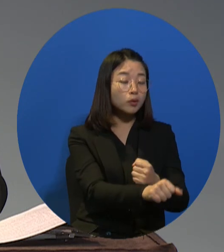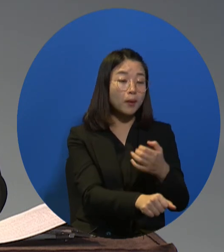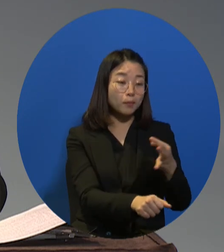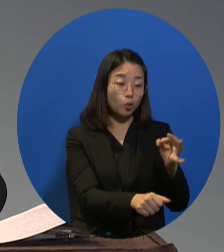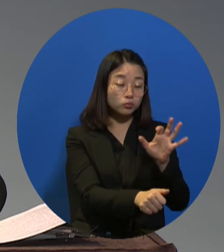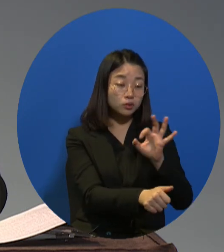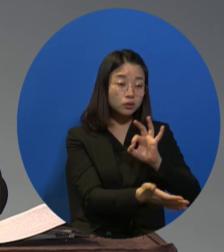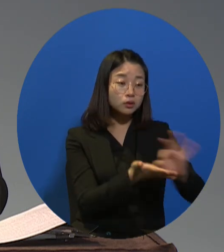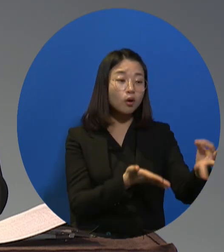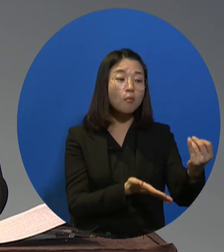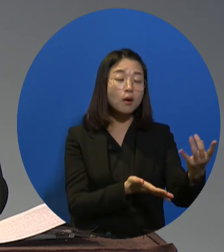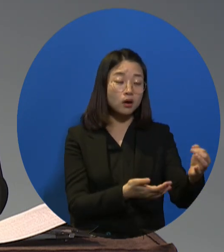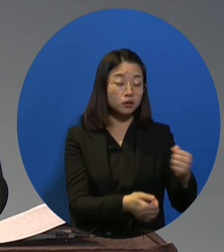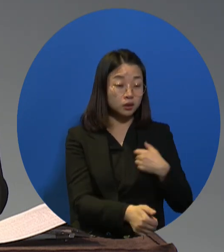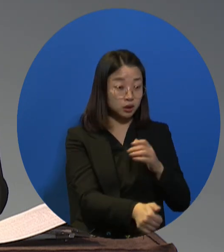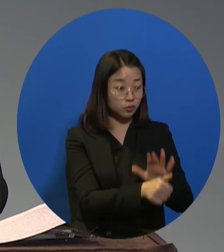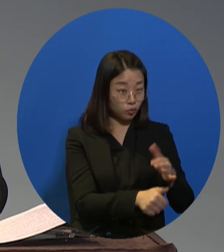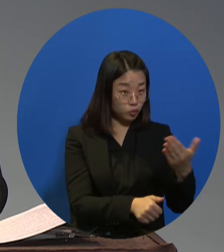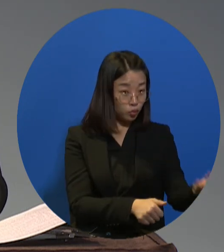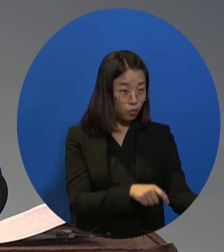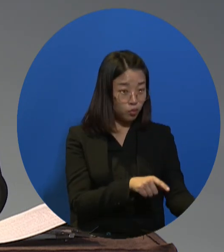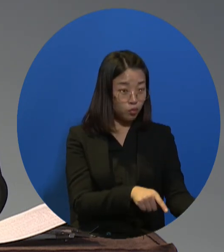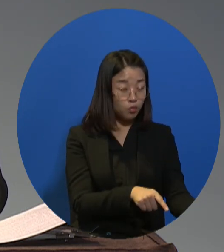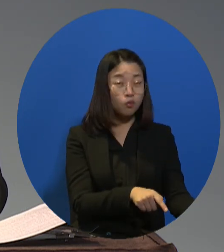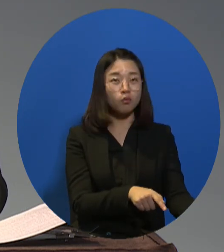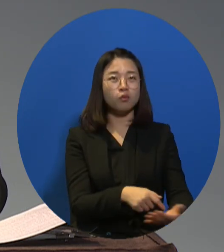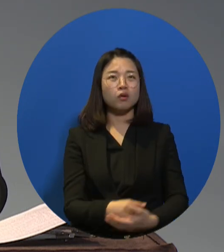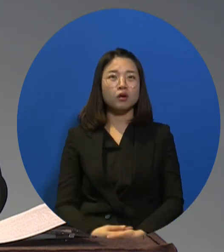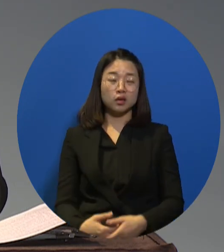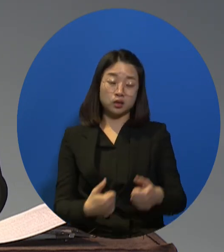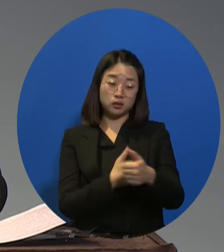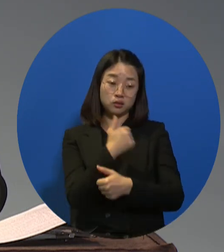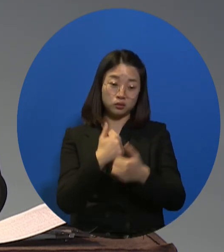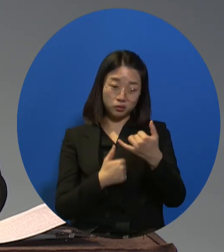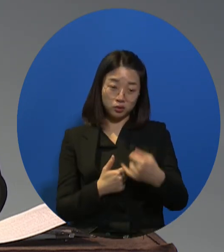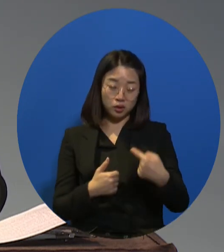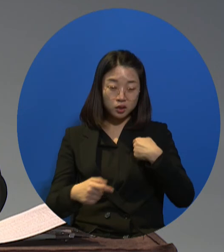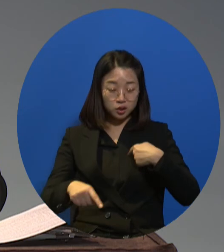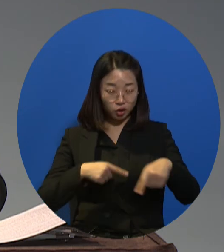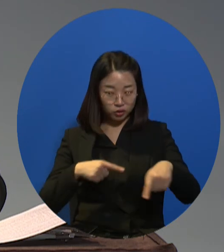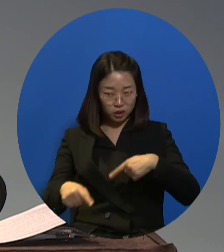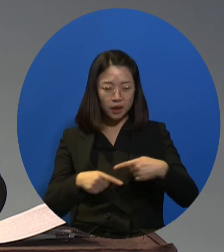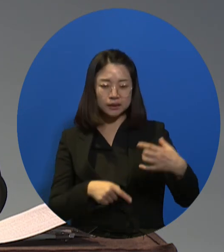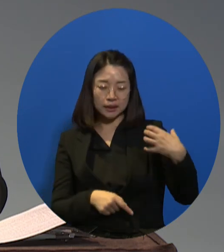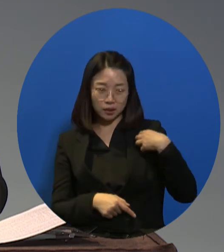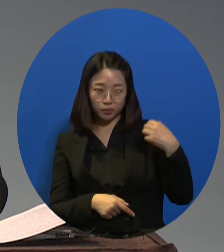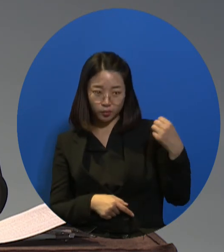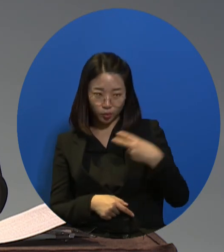fundamental question. And also, there is the issue of the budget, the funding.